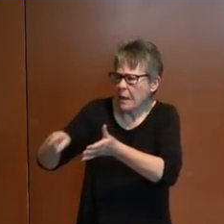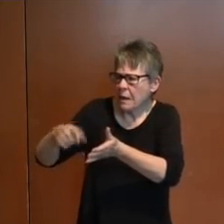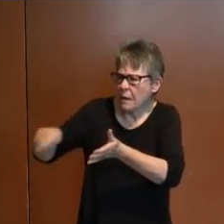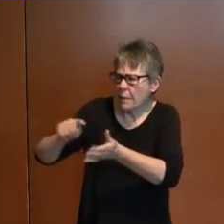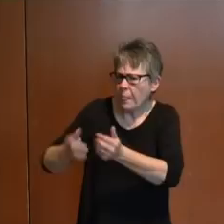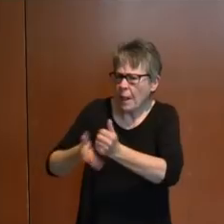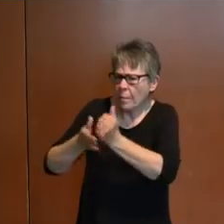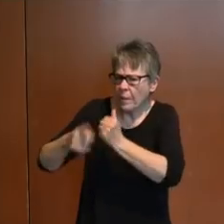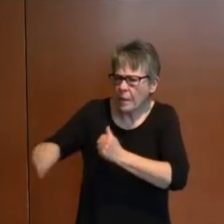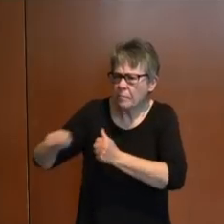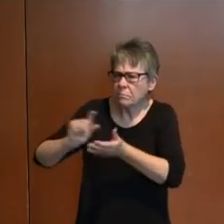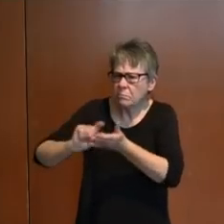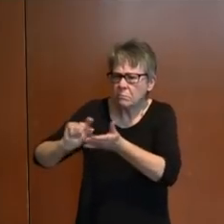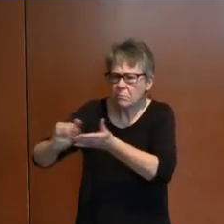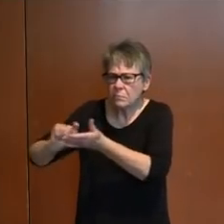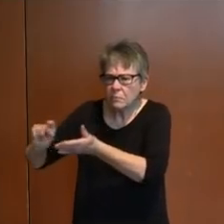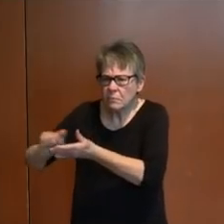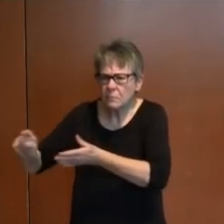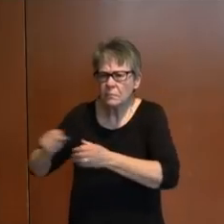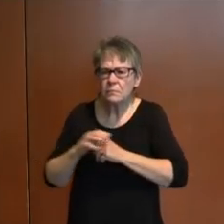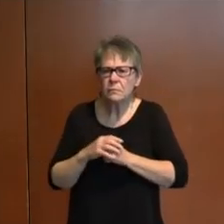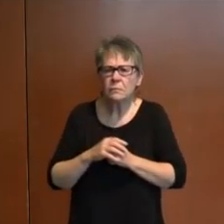for leading this change.